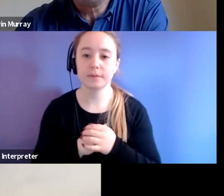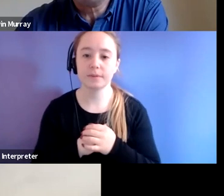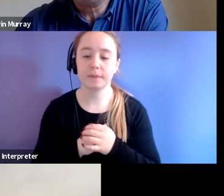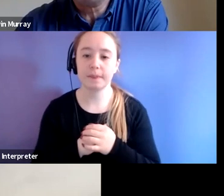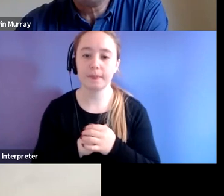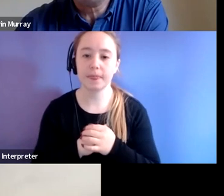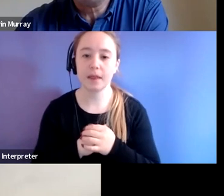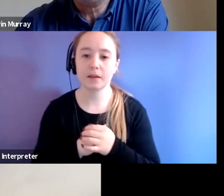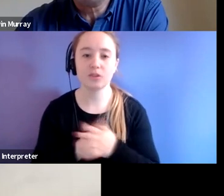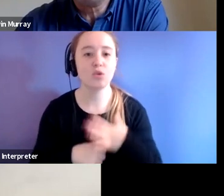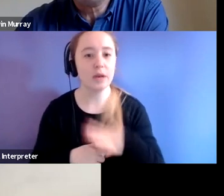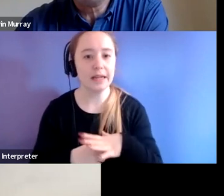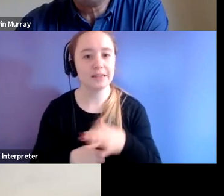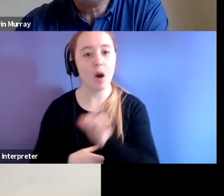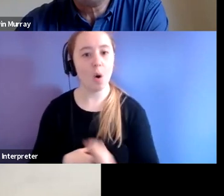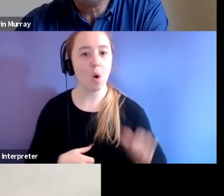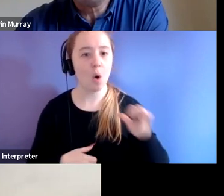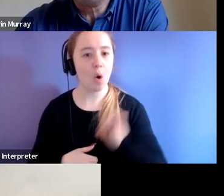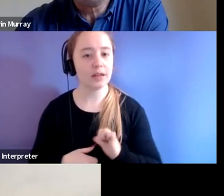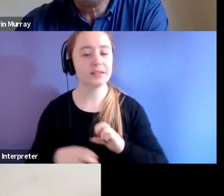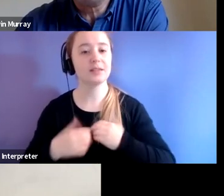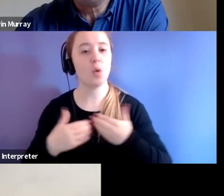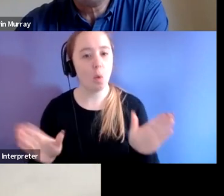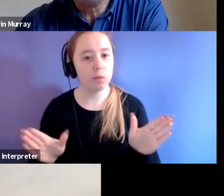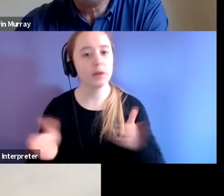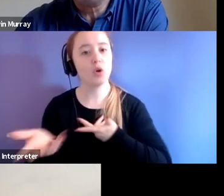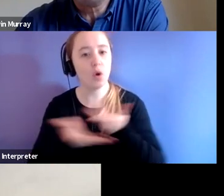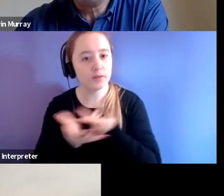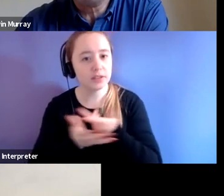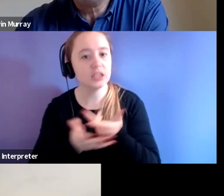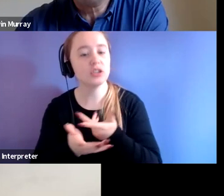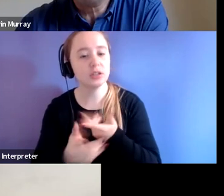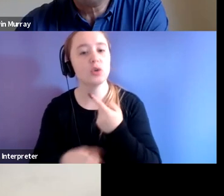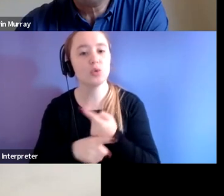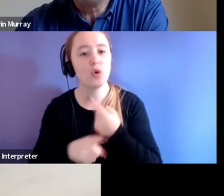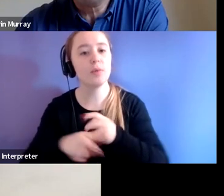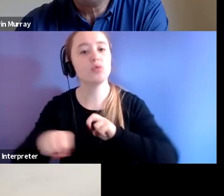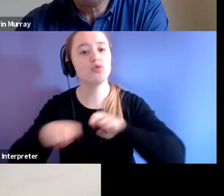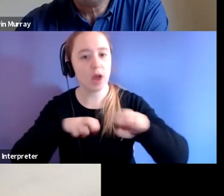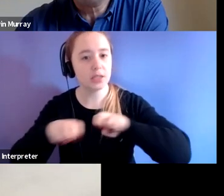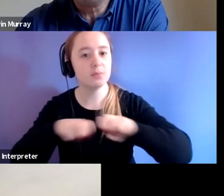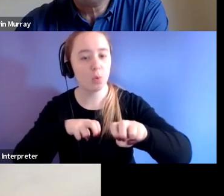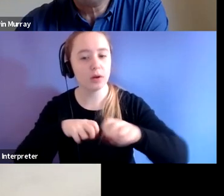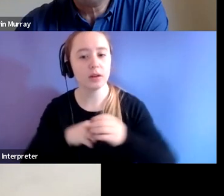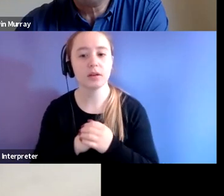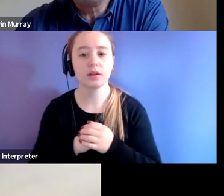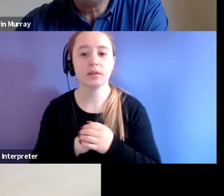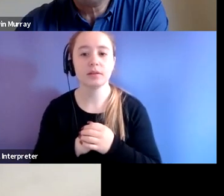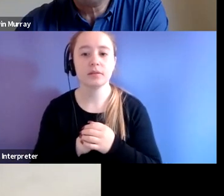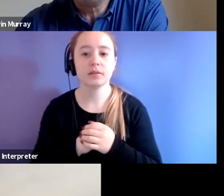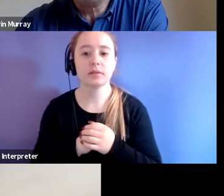very candid discussions about public transport, particularly how long the impacts of